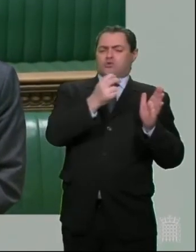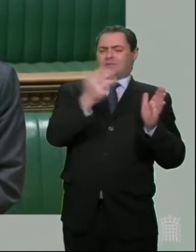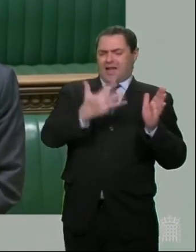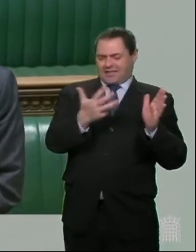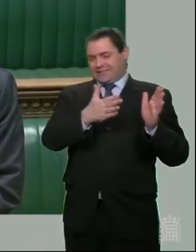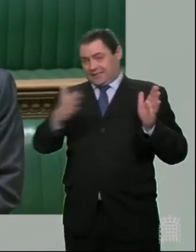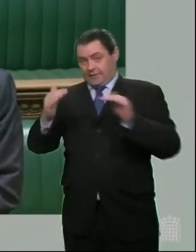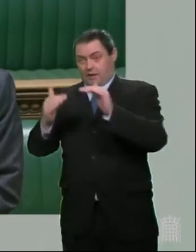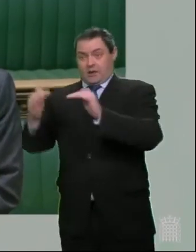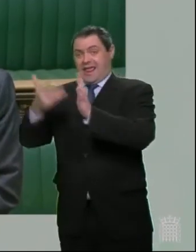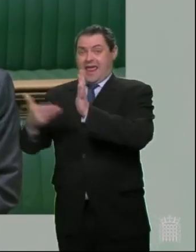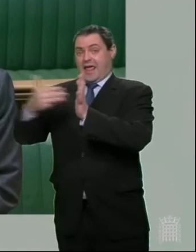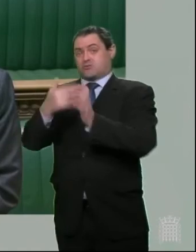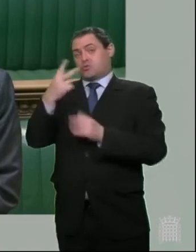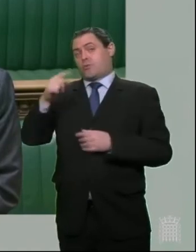year by